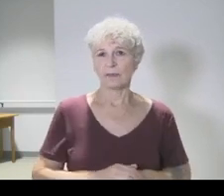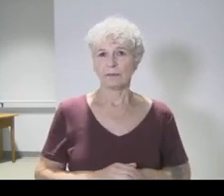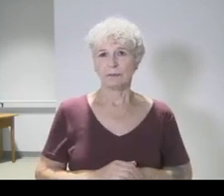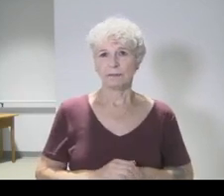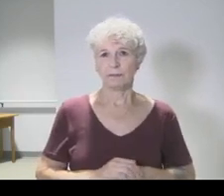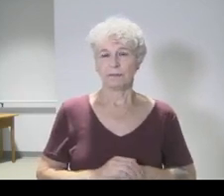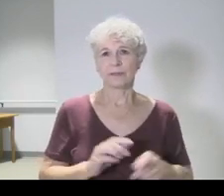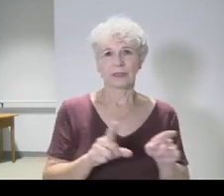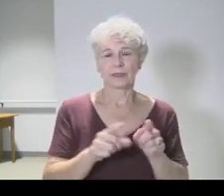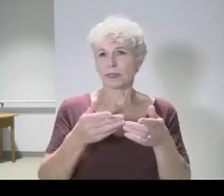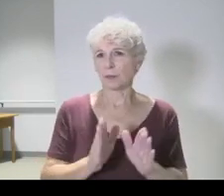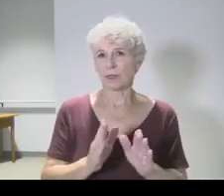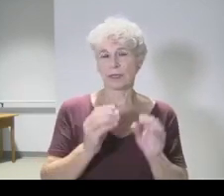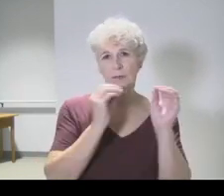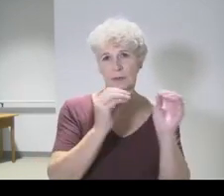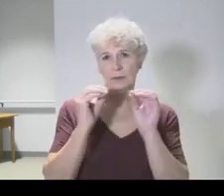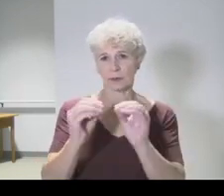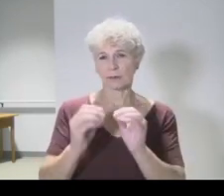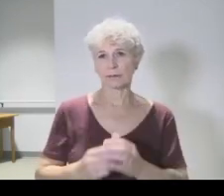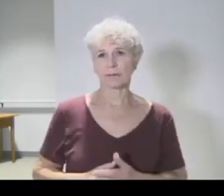just as it has taught you, abide in him.